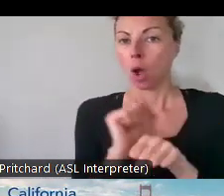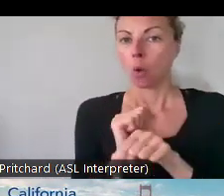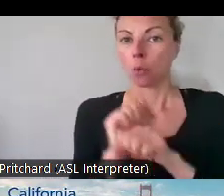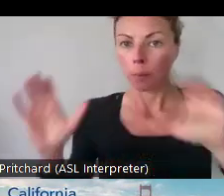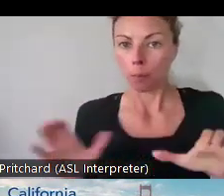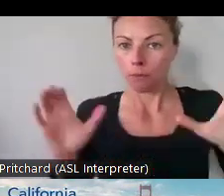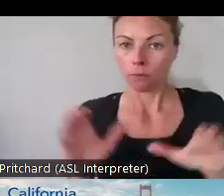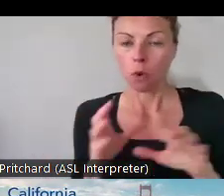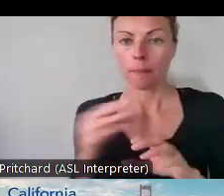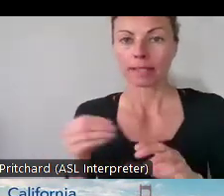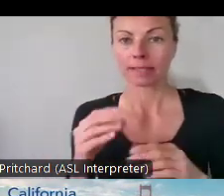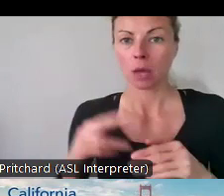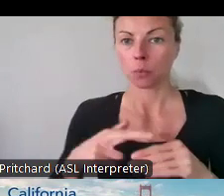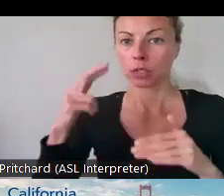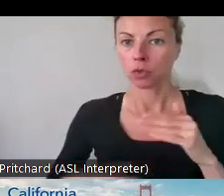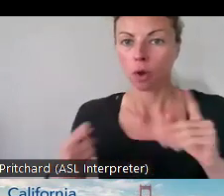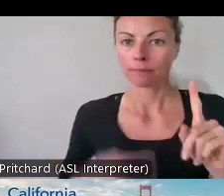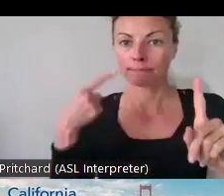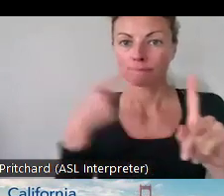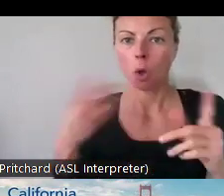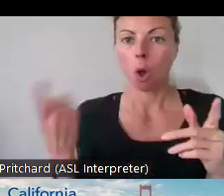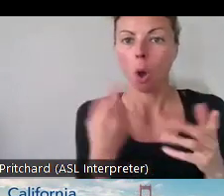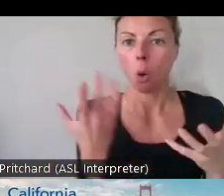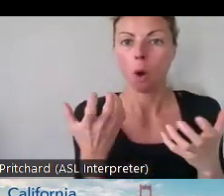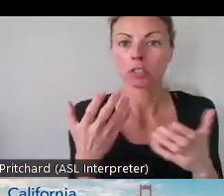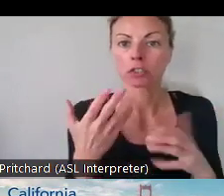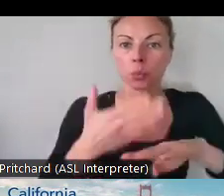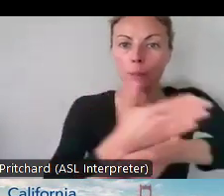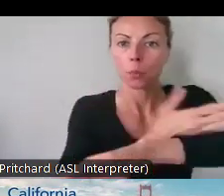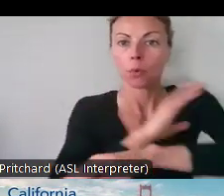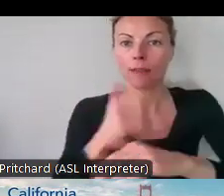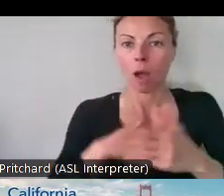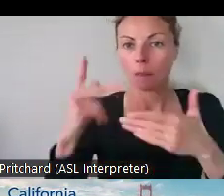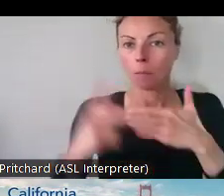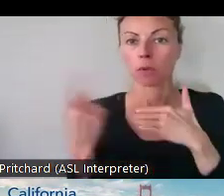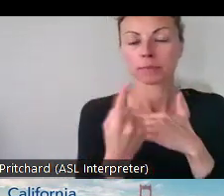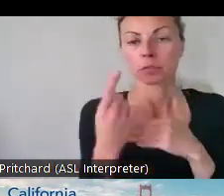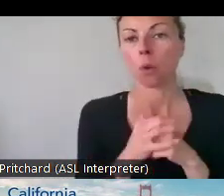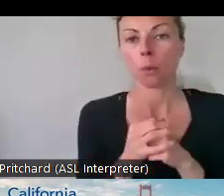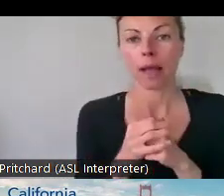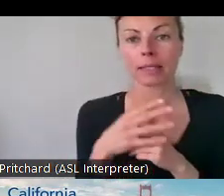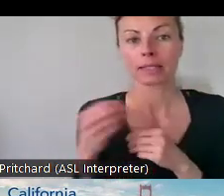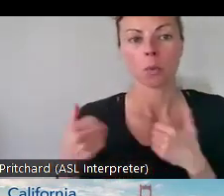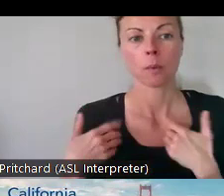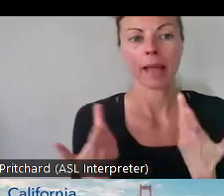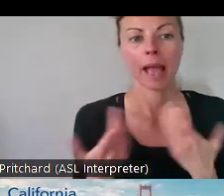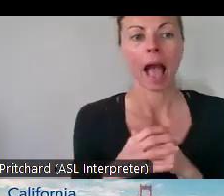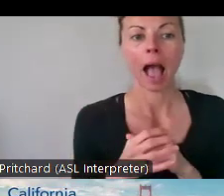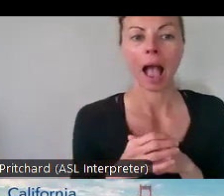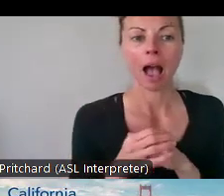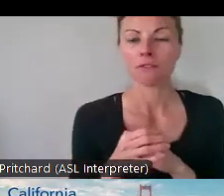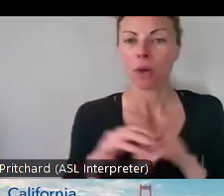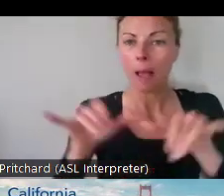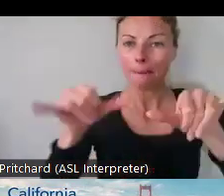outcome-driven. So we're always looking to improve our programs and construct good performance metrics so that we can actually